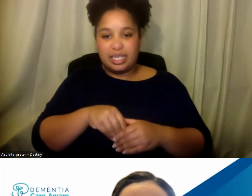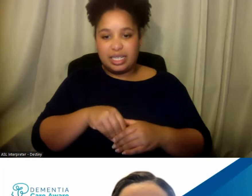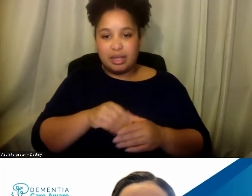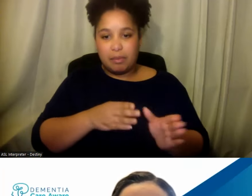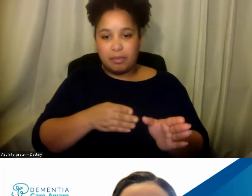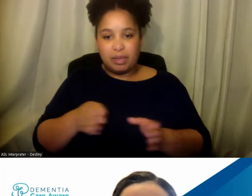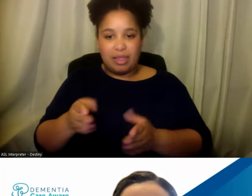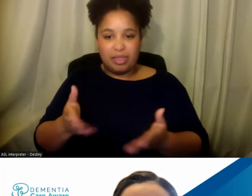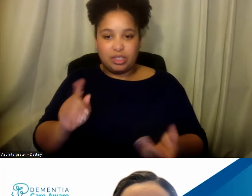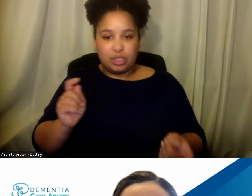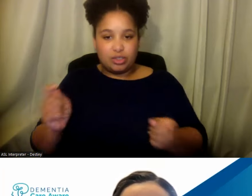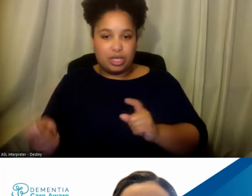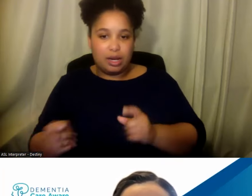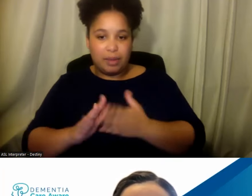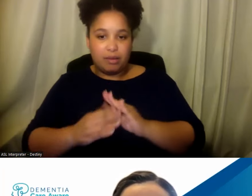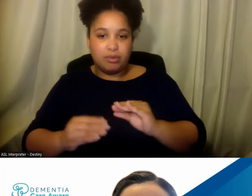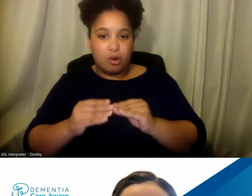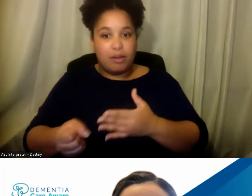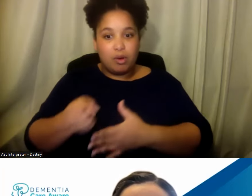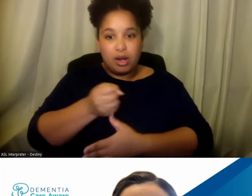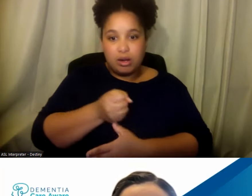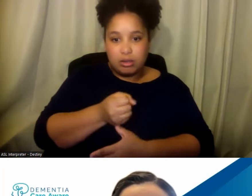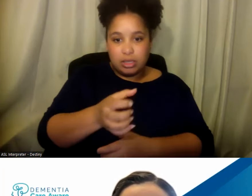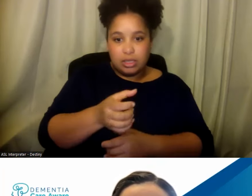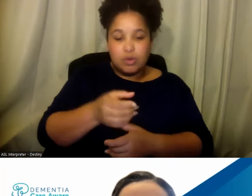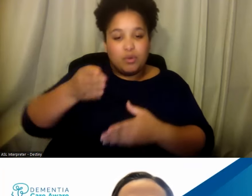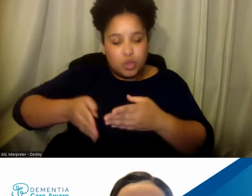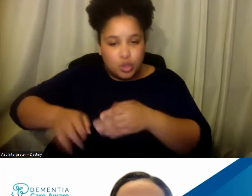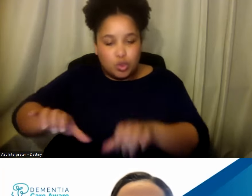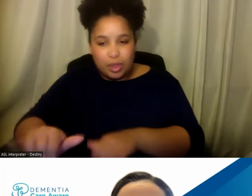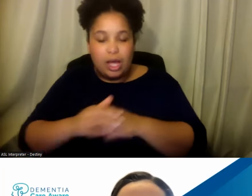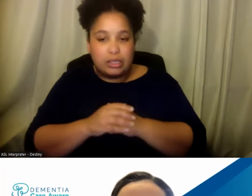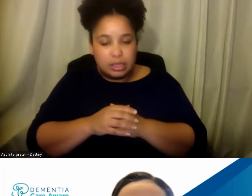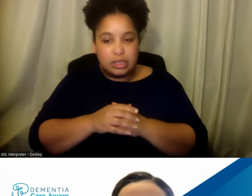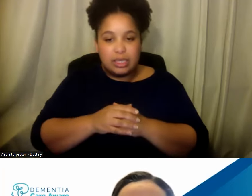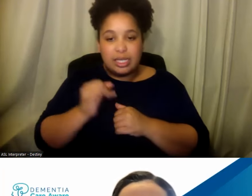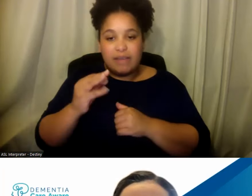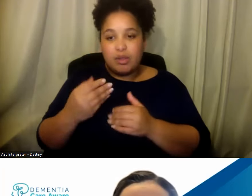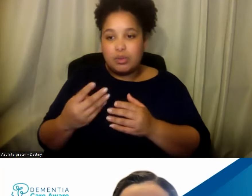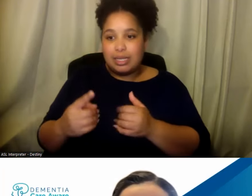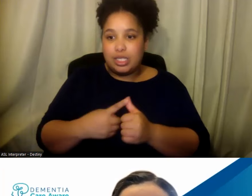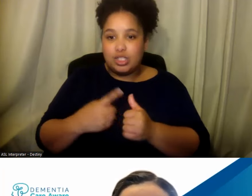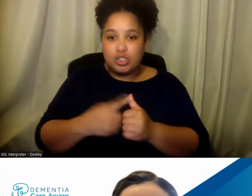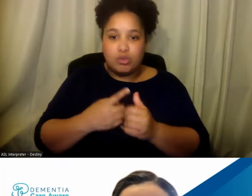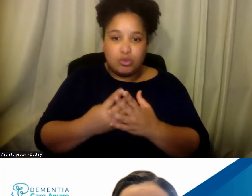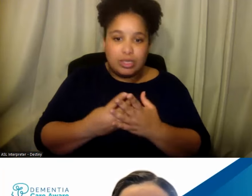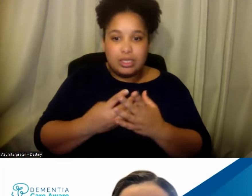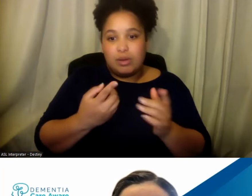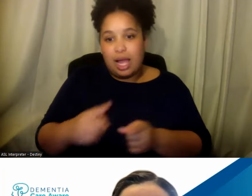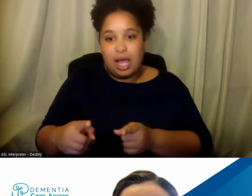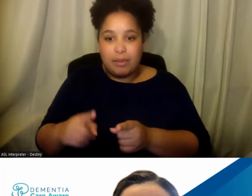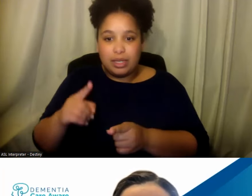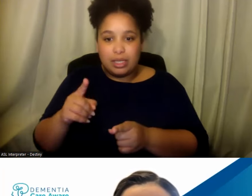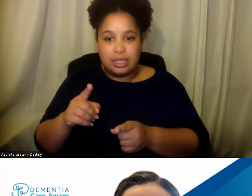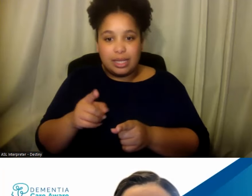shift around and it becomes more of a priority to get that done. And if those initial screenings were really happening at the rate they